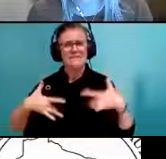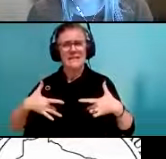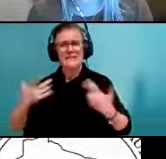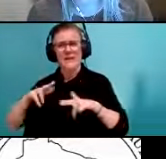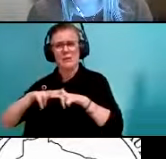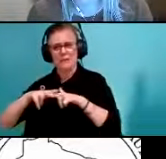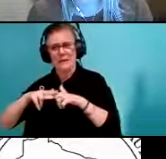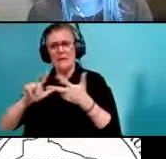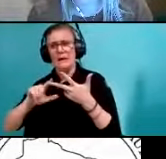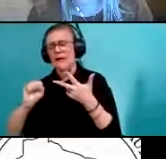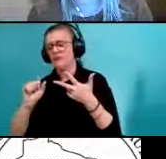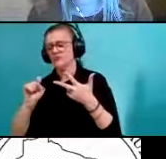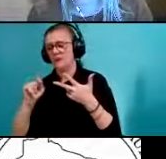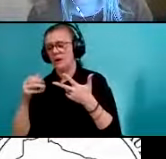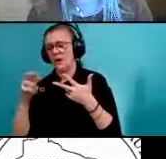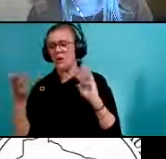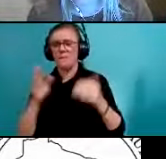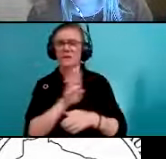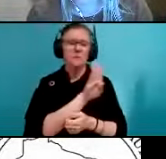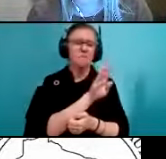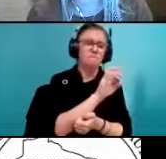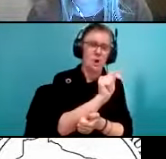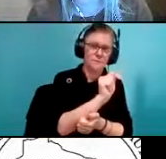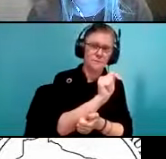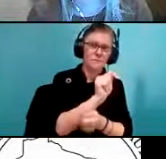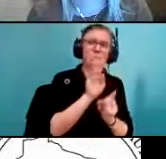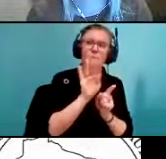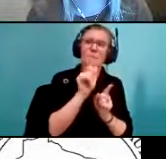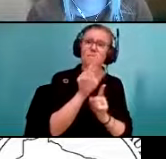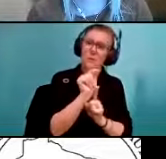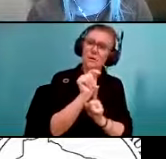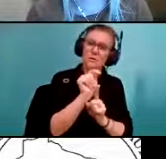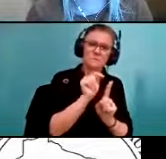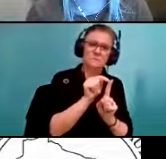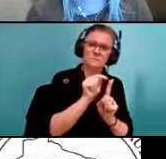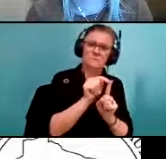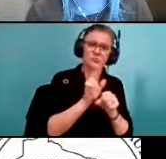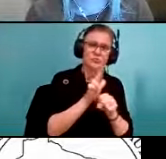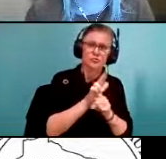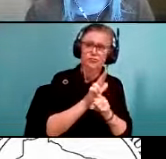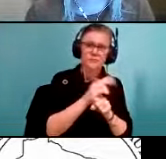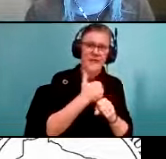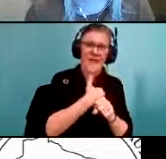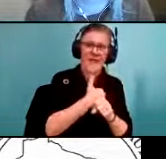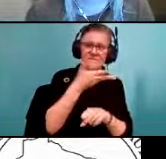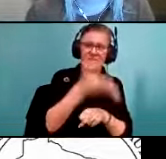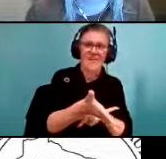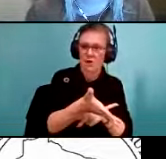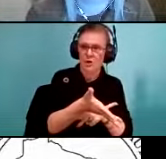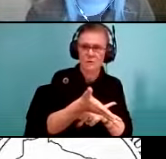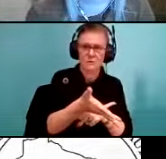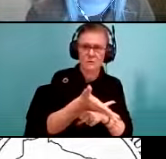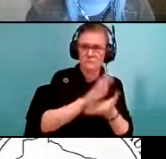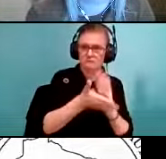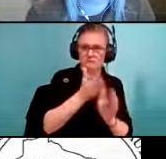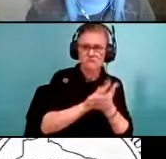and BRT. With BRT, it can basically use what's on the roadway right now, just with a